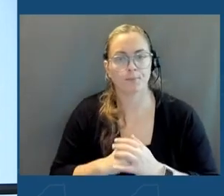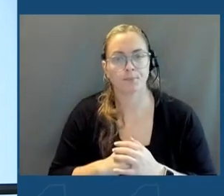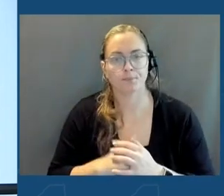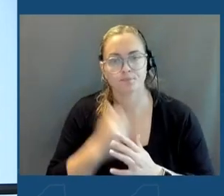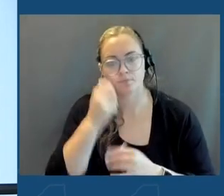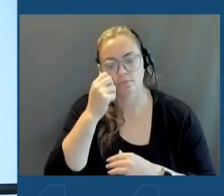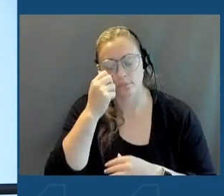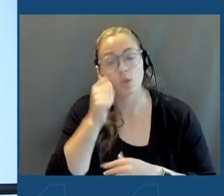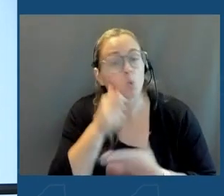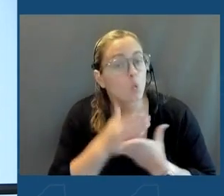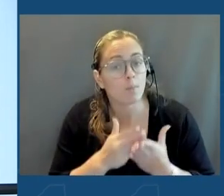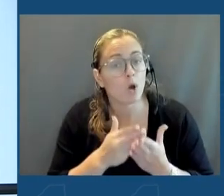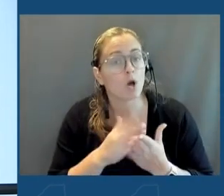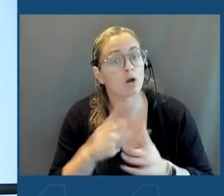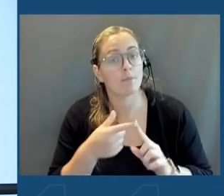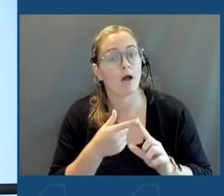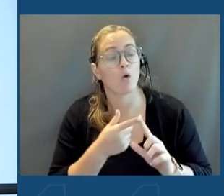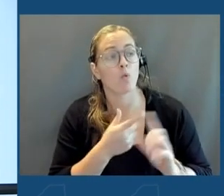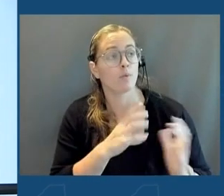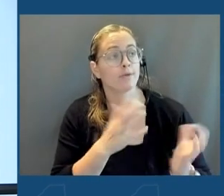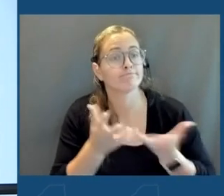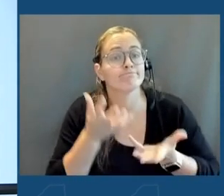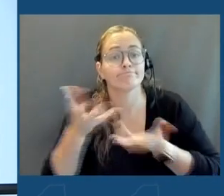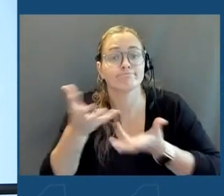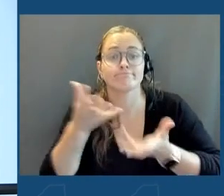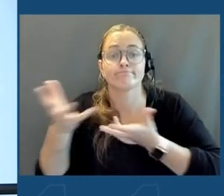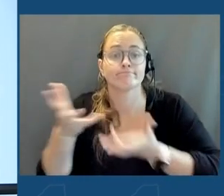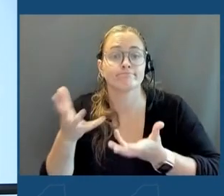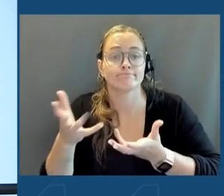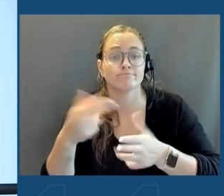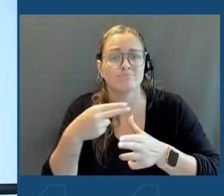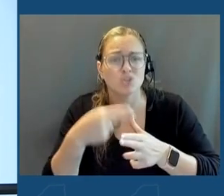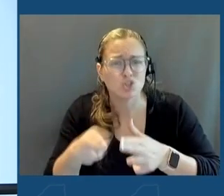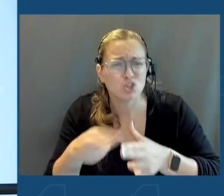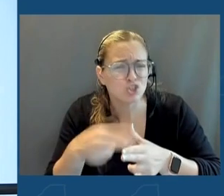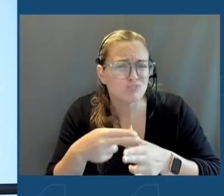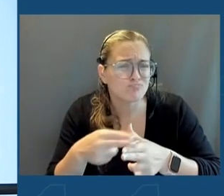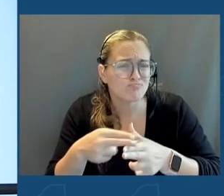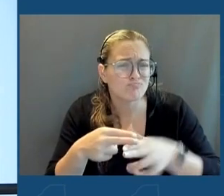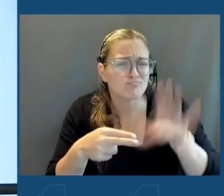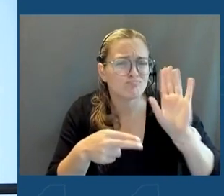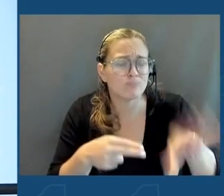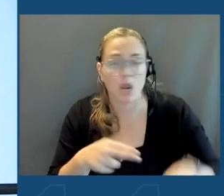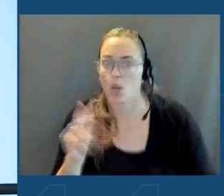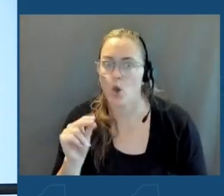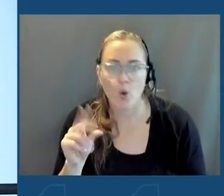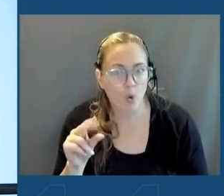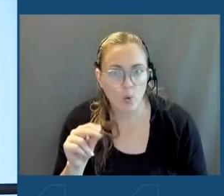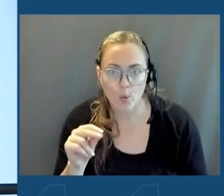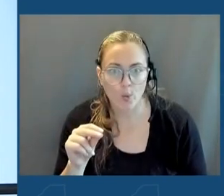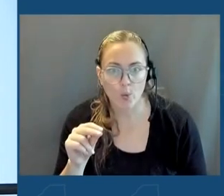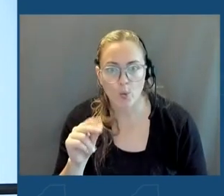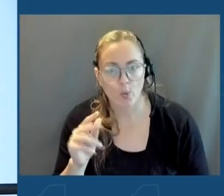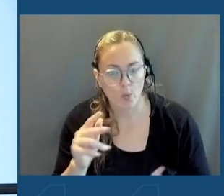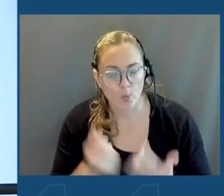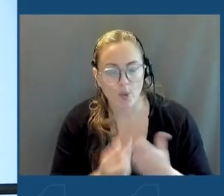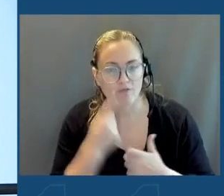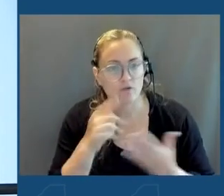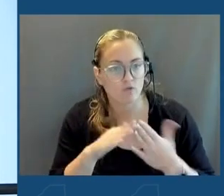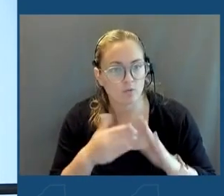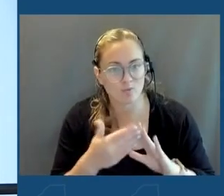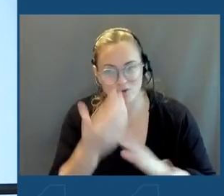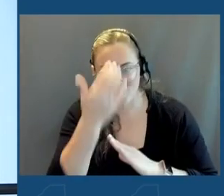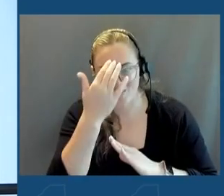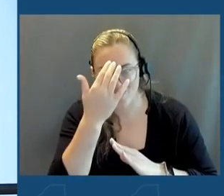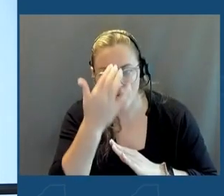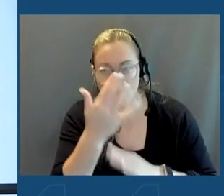of our conversations when we have these is these aren't short term. I mean, everybody from this community knows we hit it